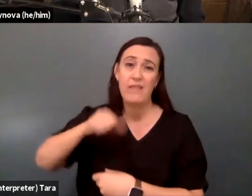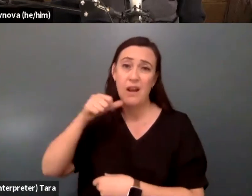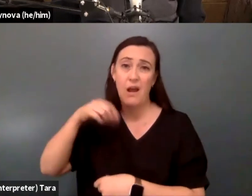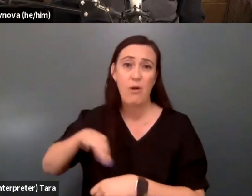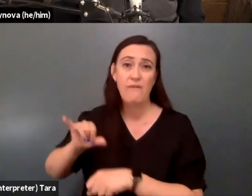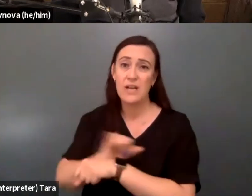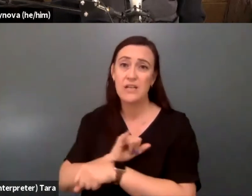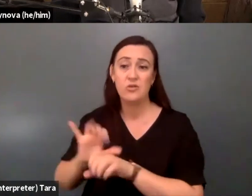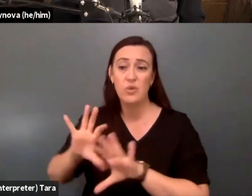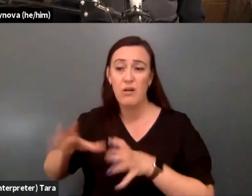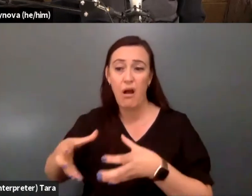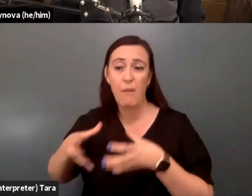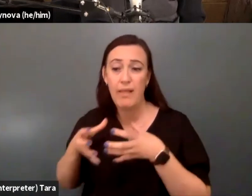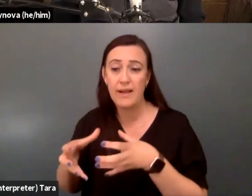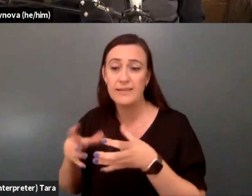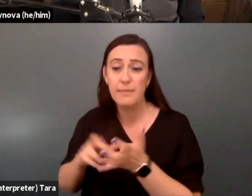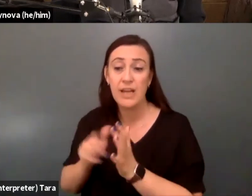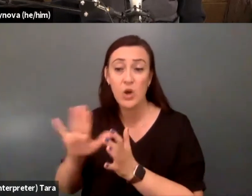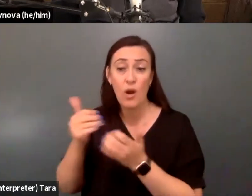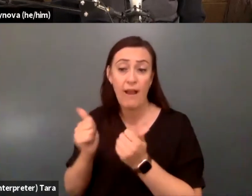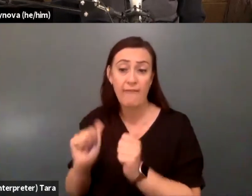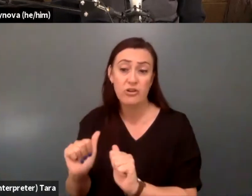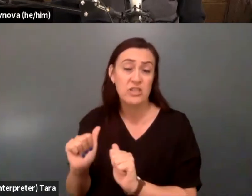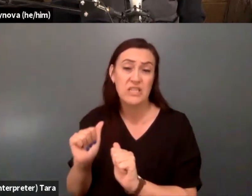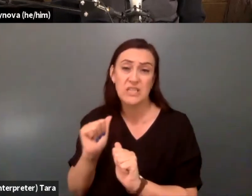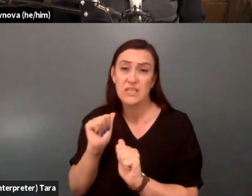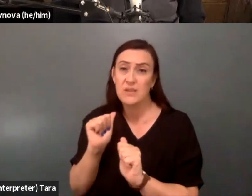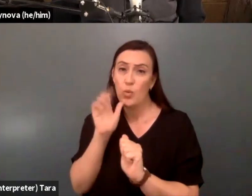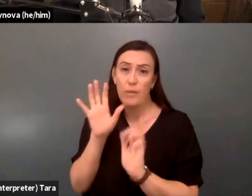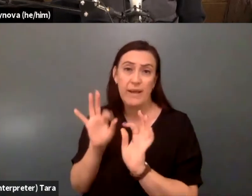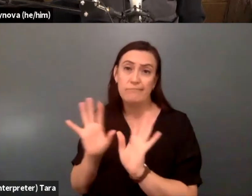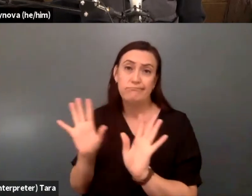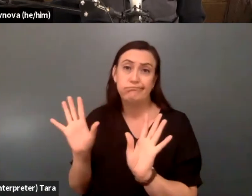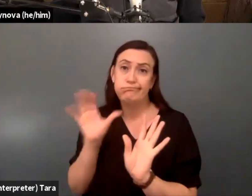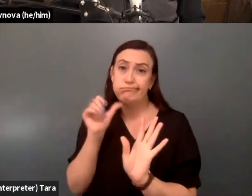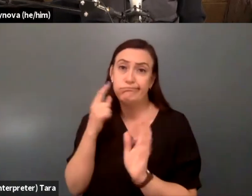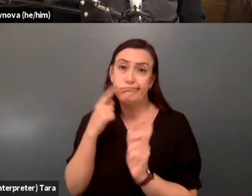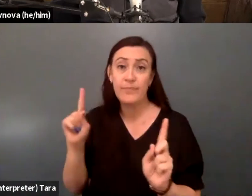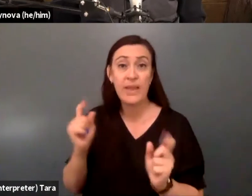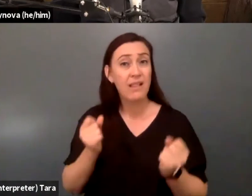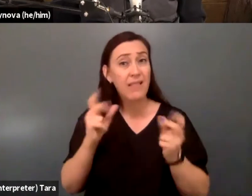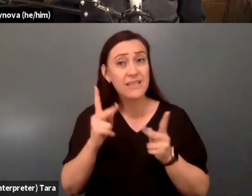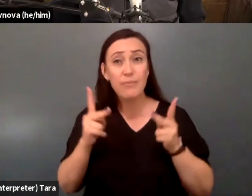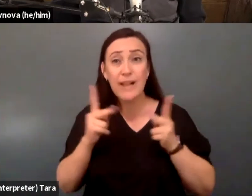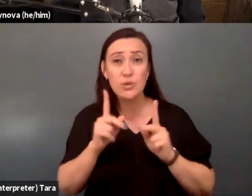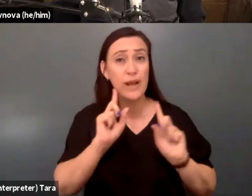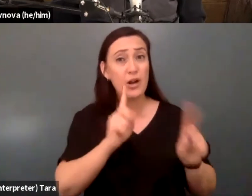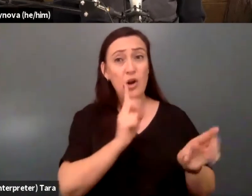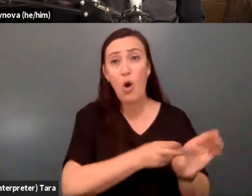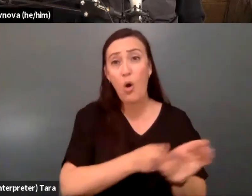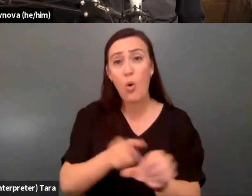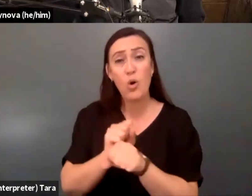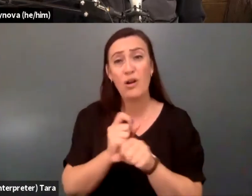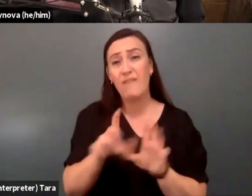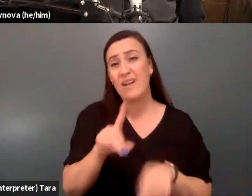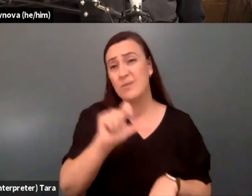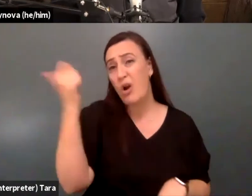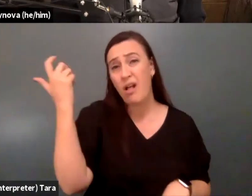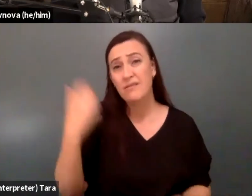your efforts, you know, will be for naught. Lots of places to work. Find someplace